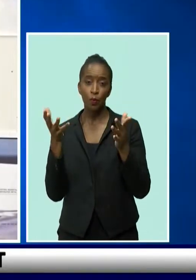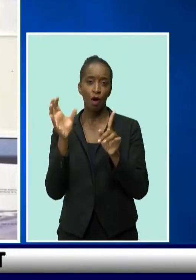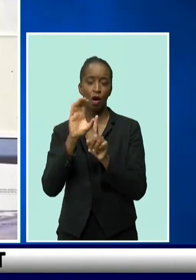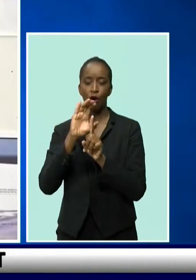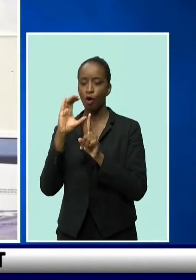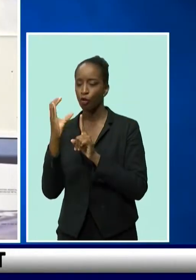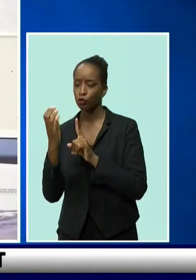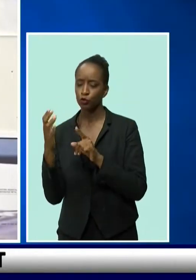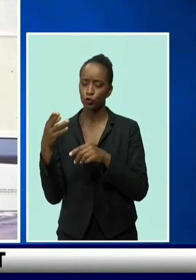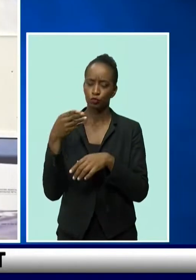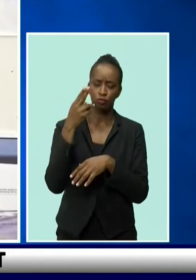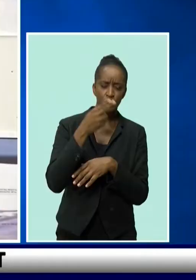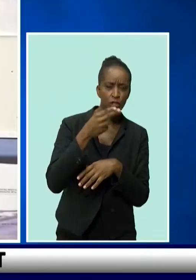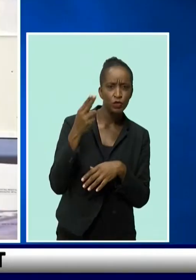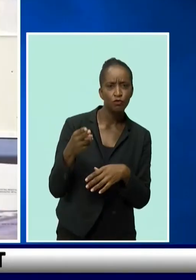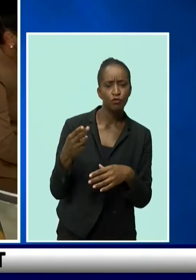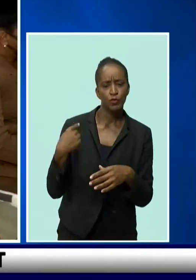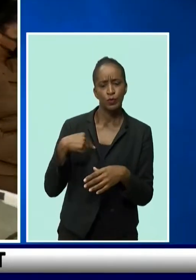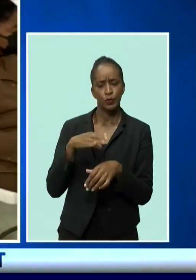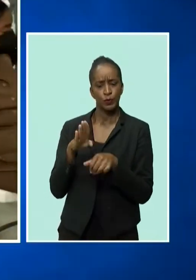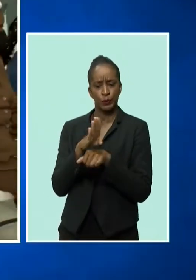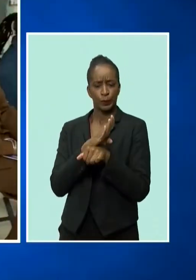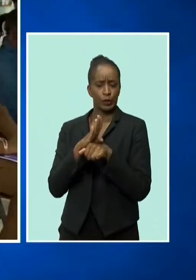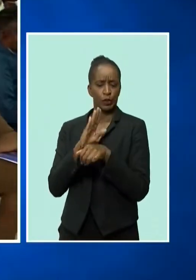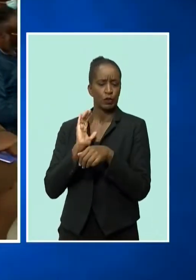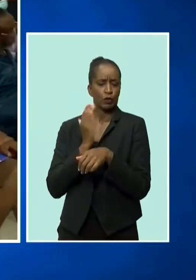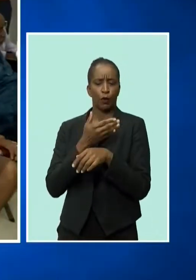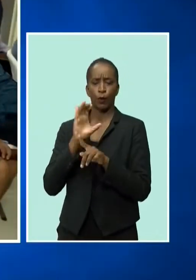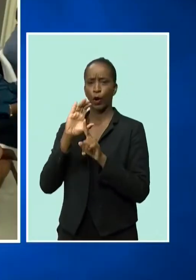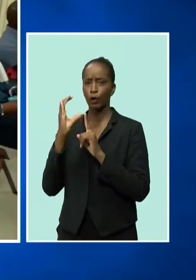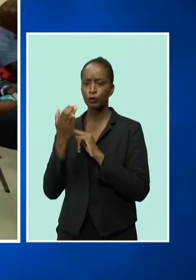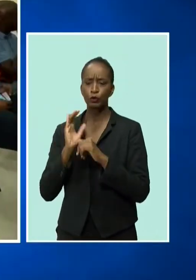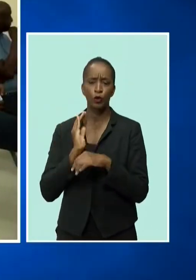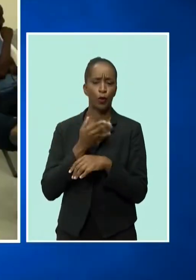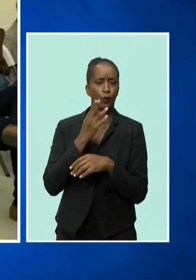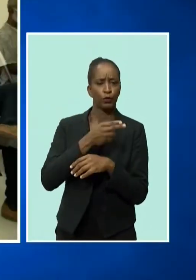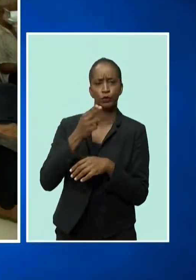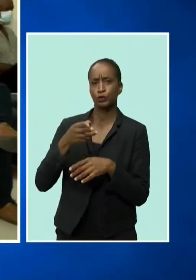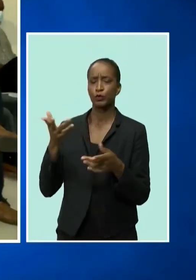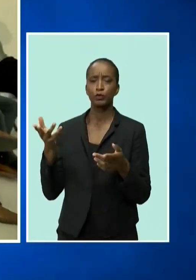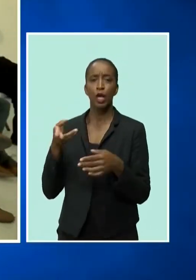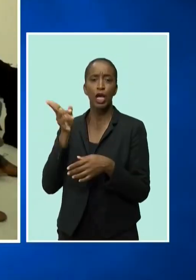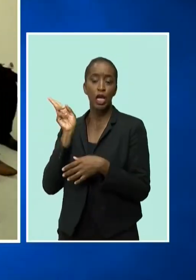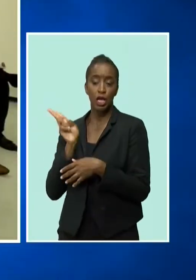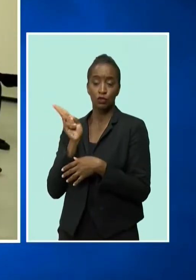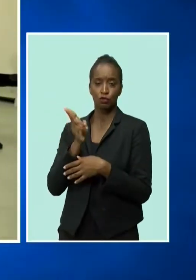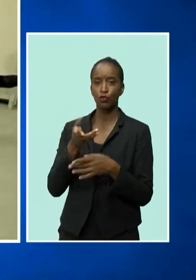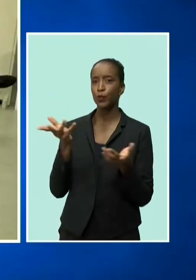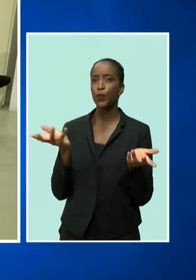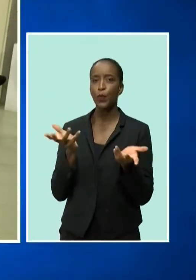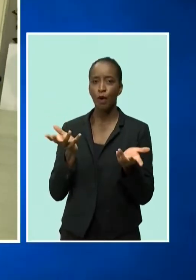as Barbadians, particularly in the context of the new republic and this journey that we are on.